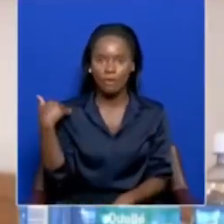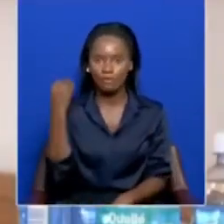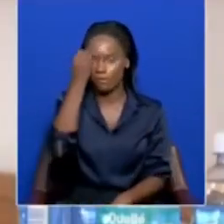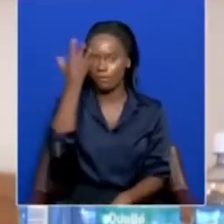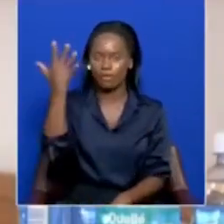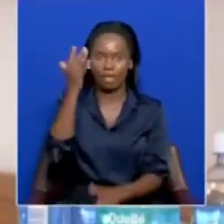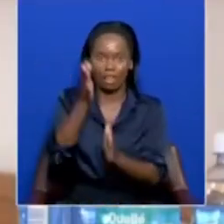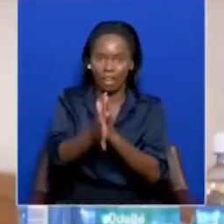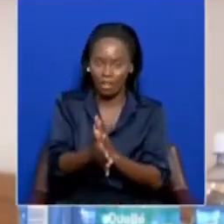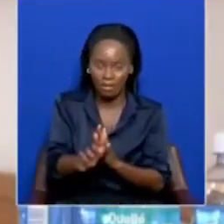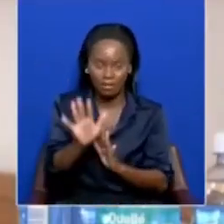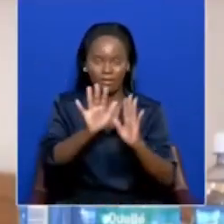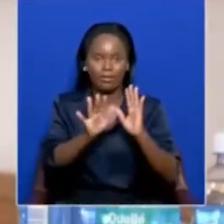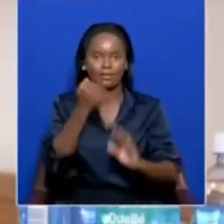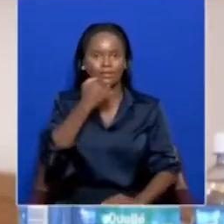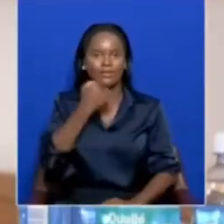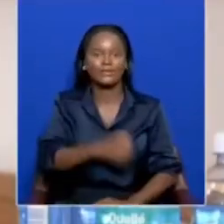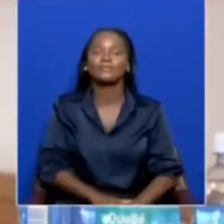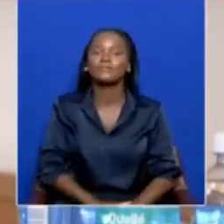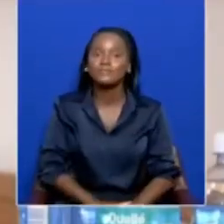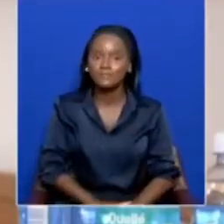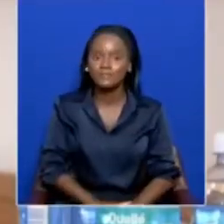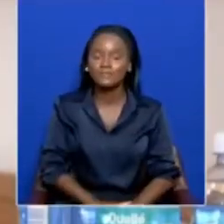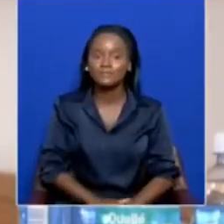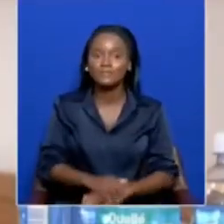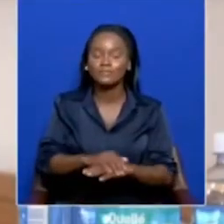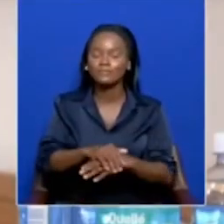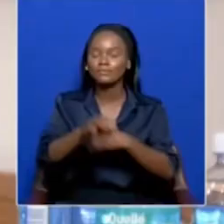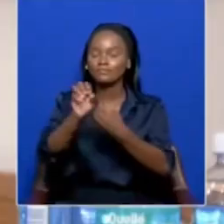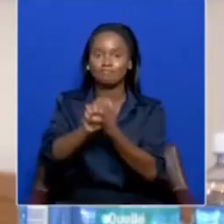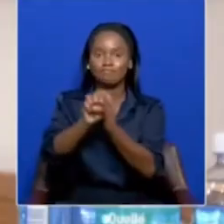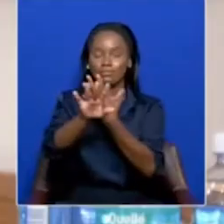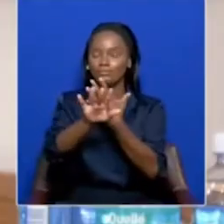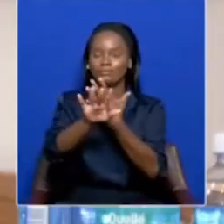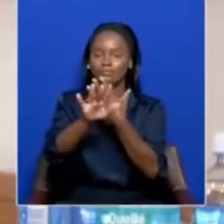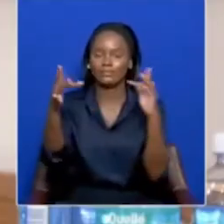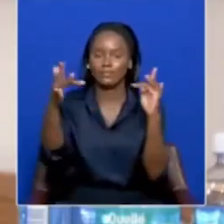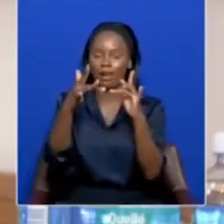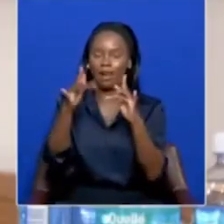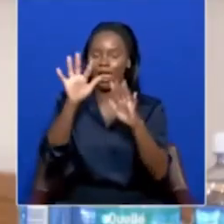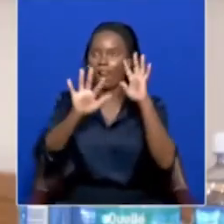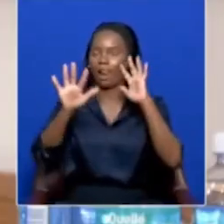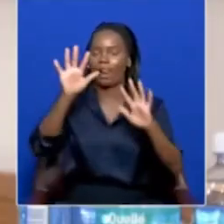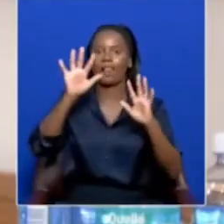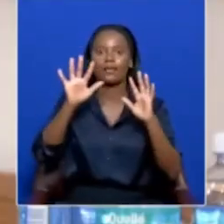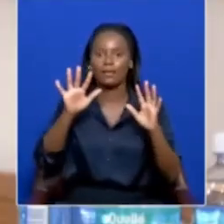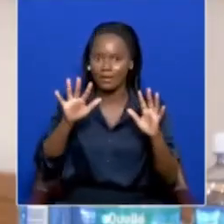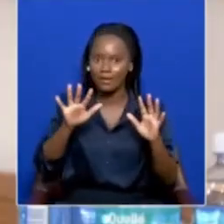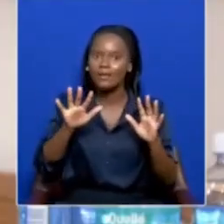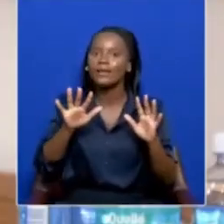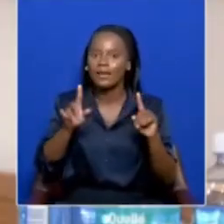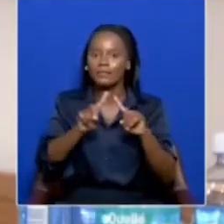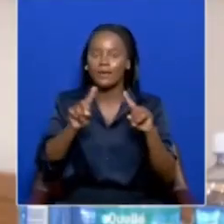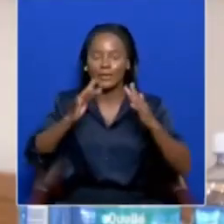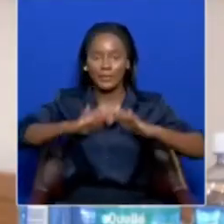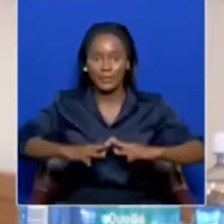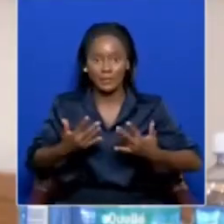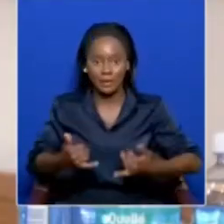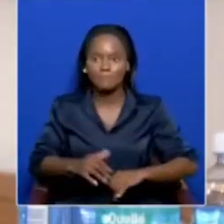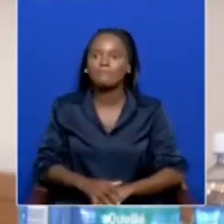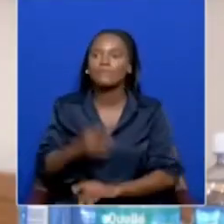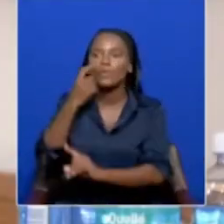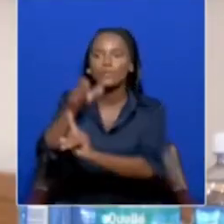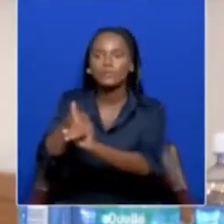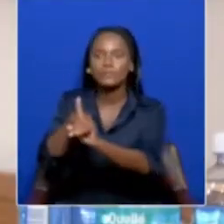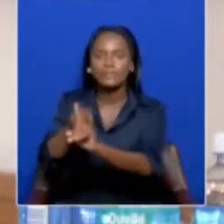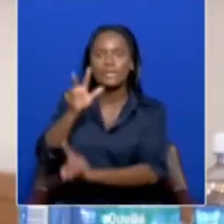Technology always gets the better of me. Witness E, now that you are fully sworn in, I would like to turn your